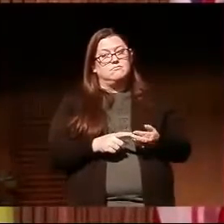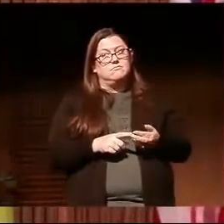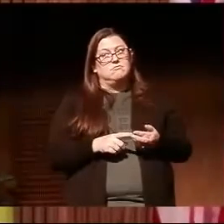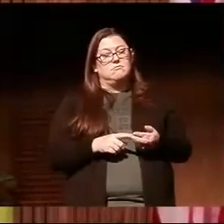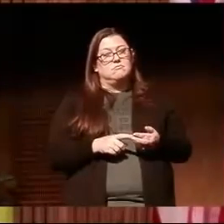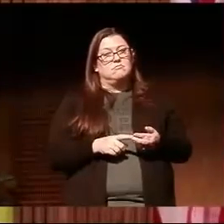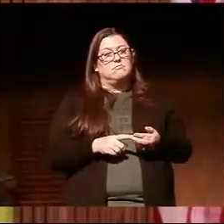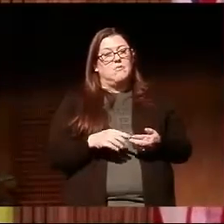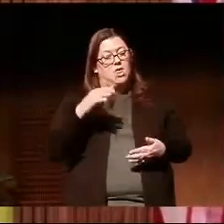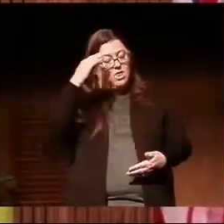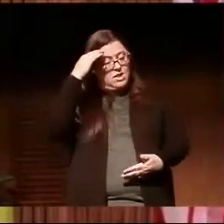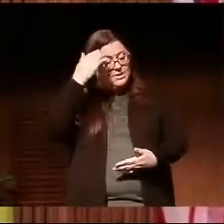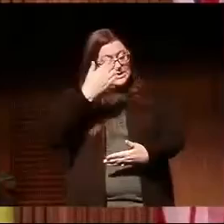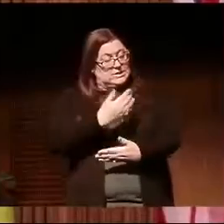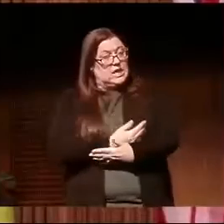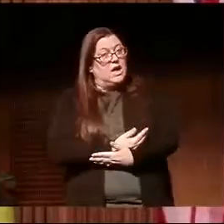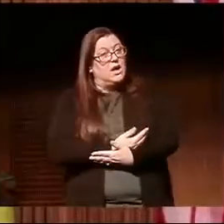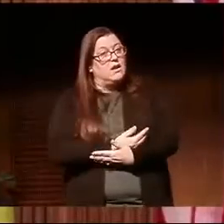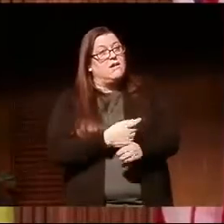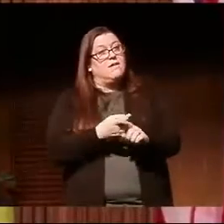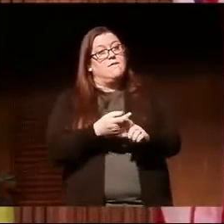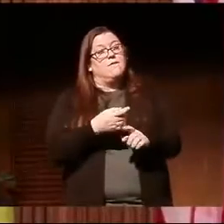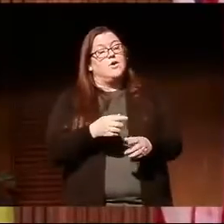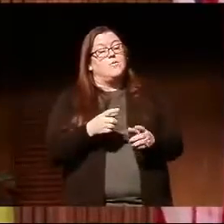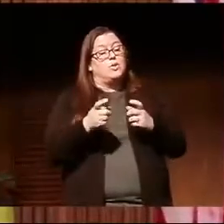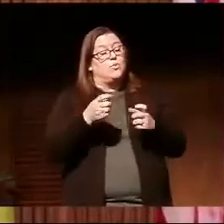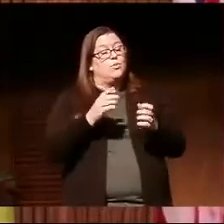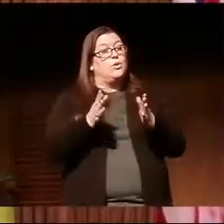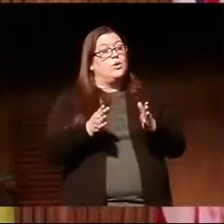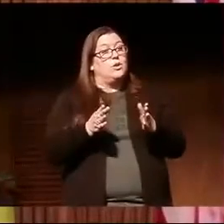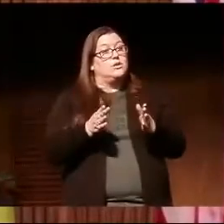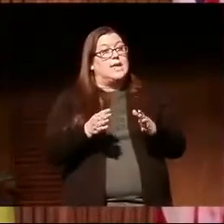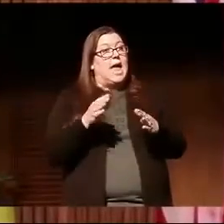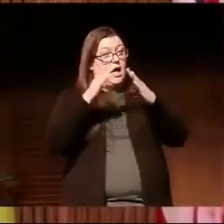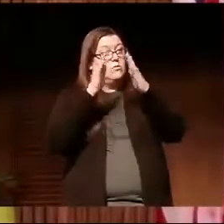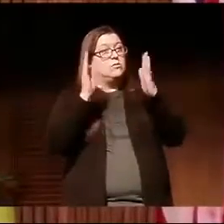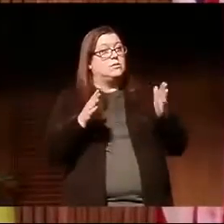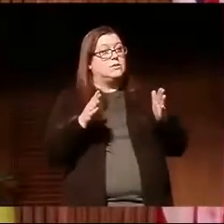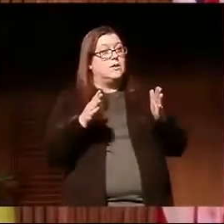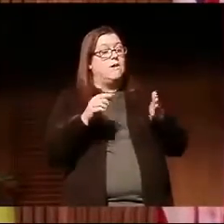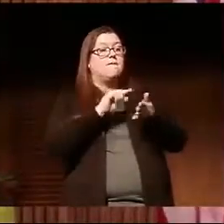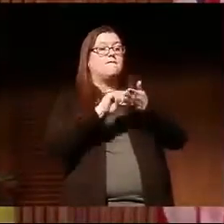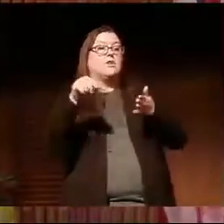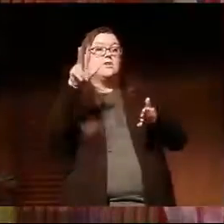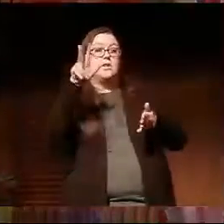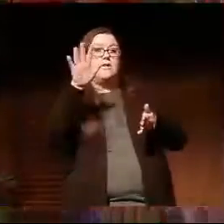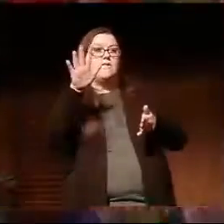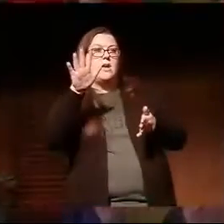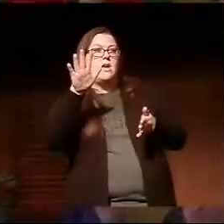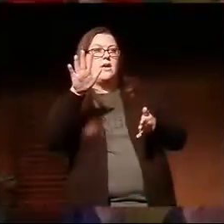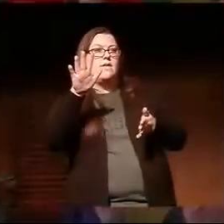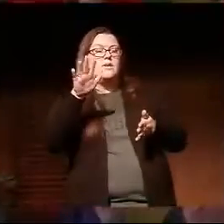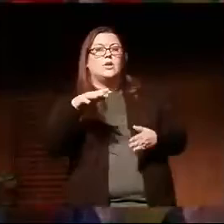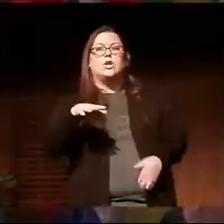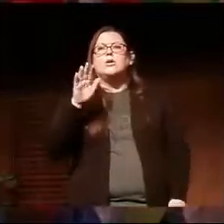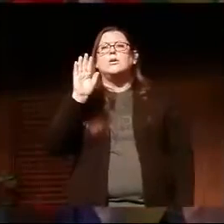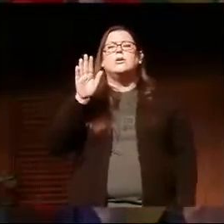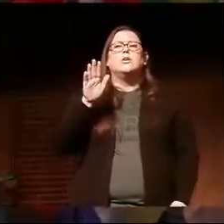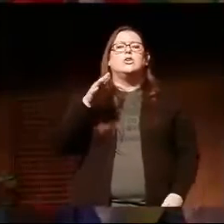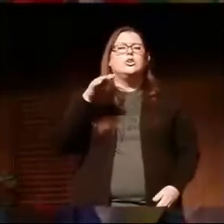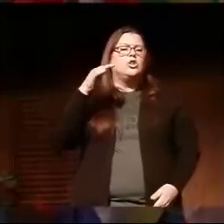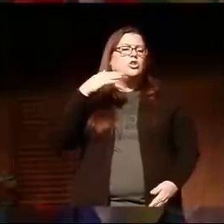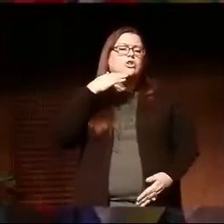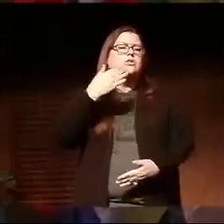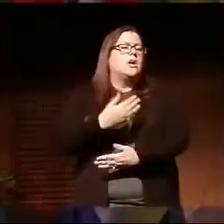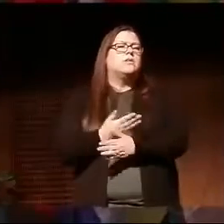ruler of the synagogue's house, down in verse 35. Your daughter's dead. Why trouble the teacher?